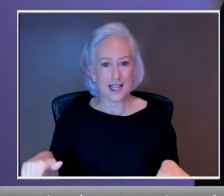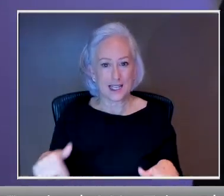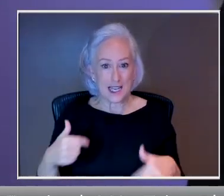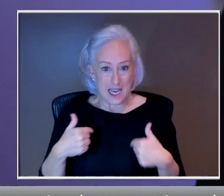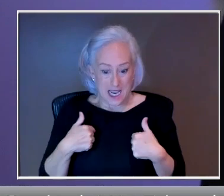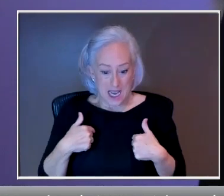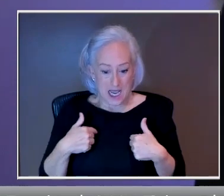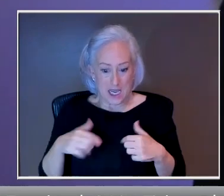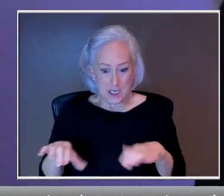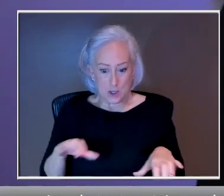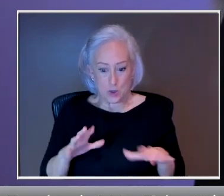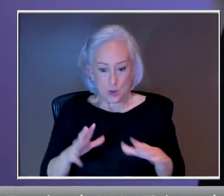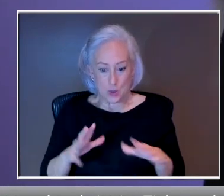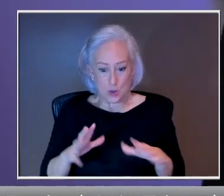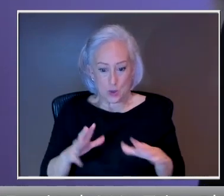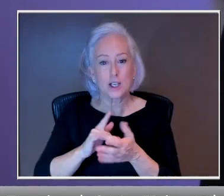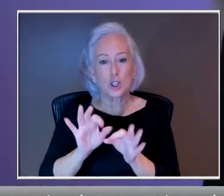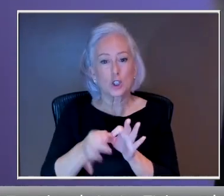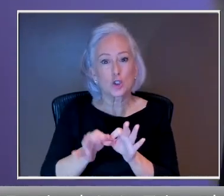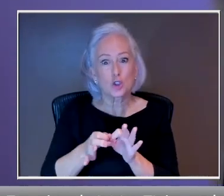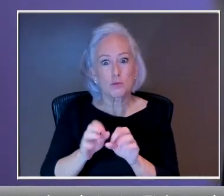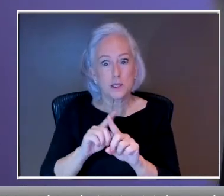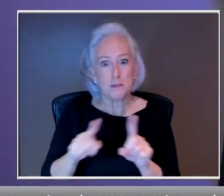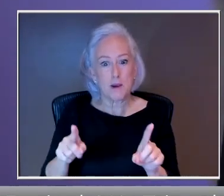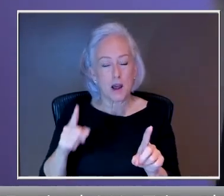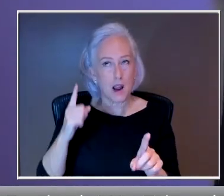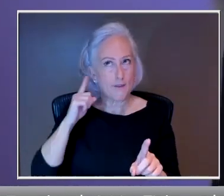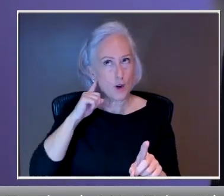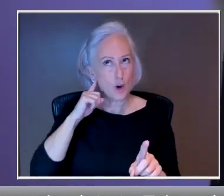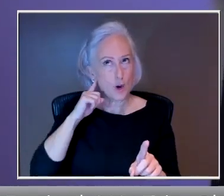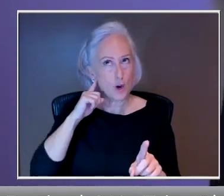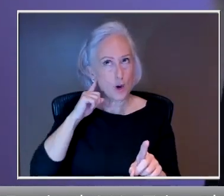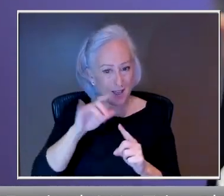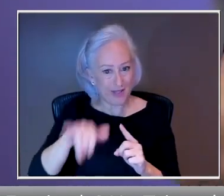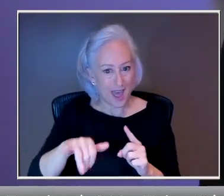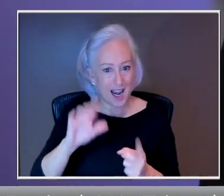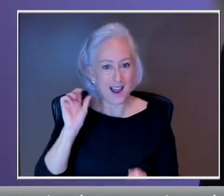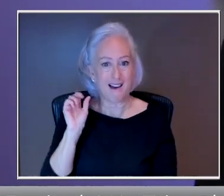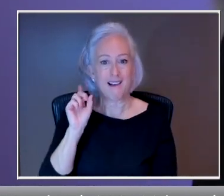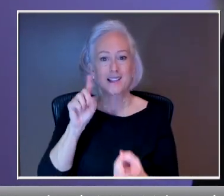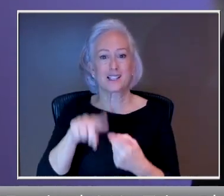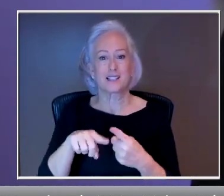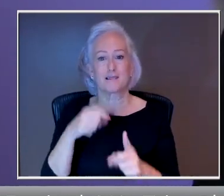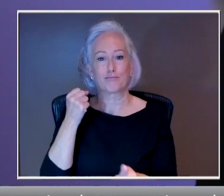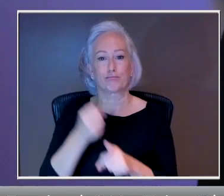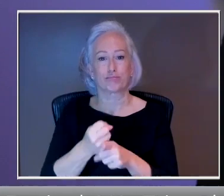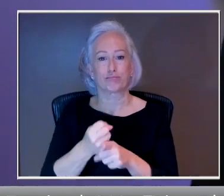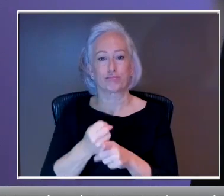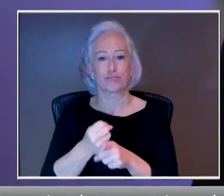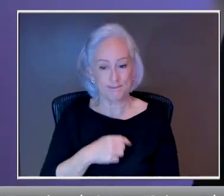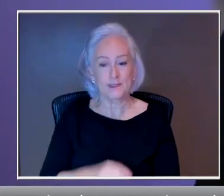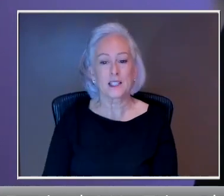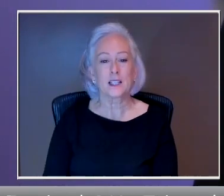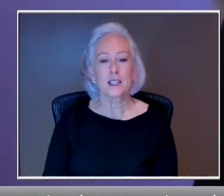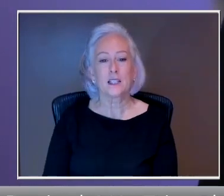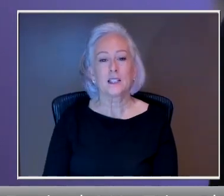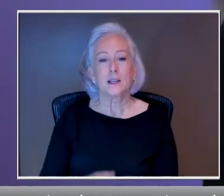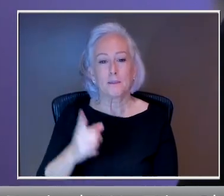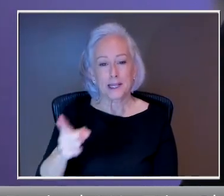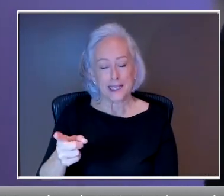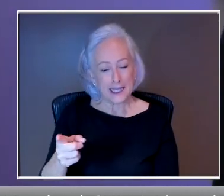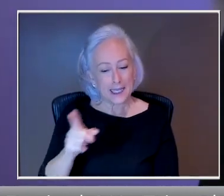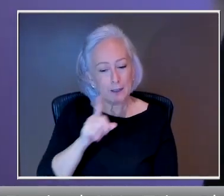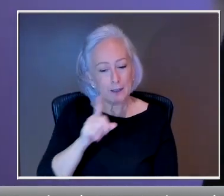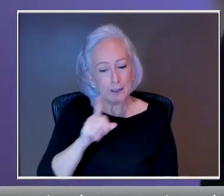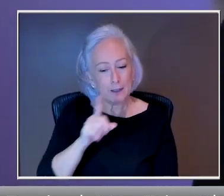but this is something that I hadn't heard of until all of this started happening. But he sat down, he drew